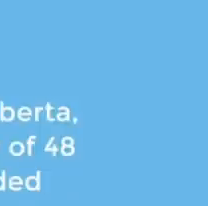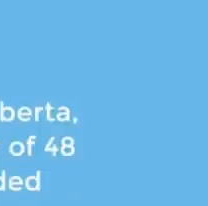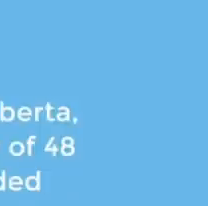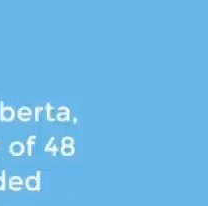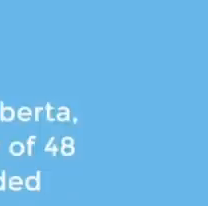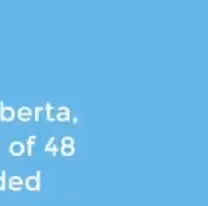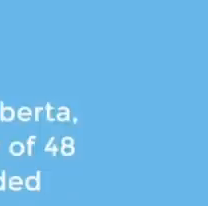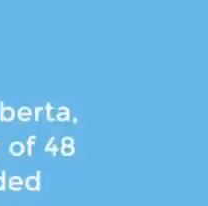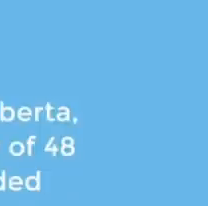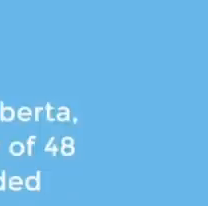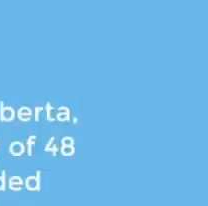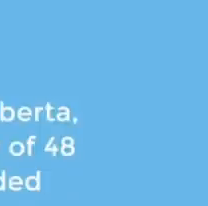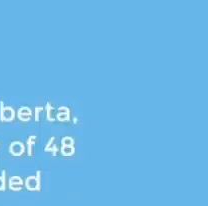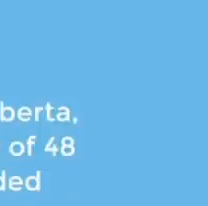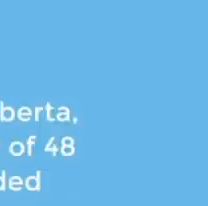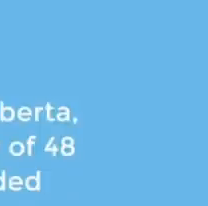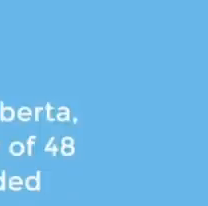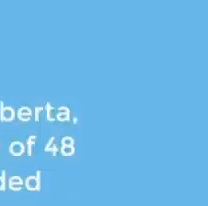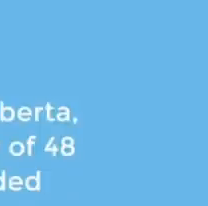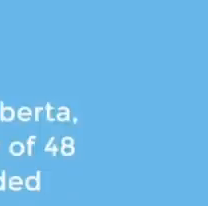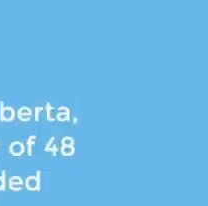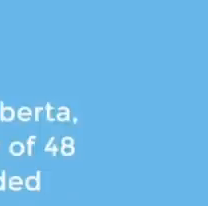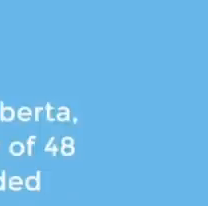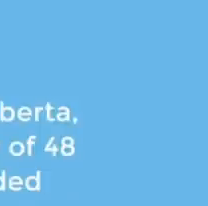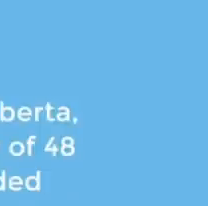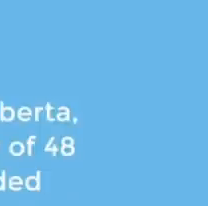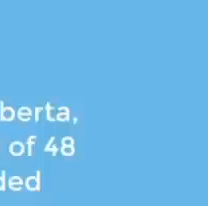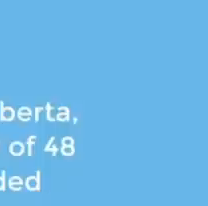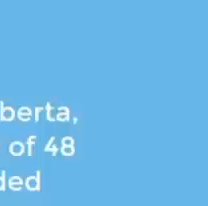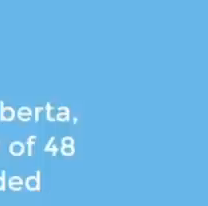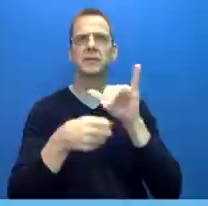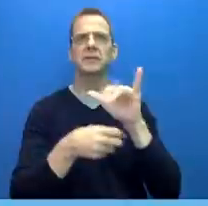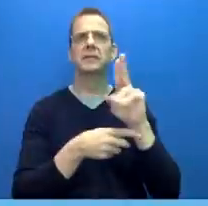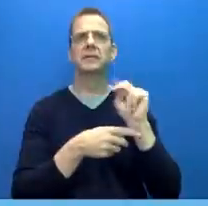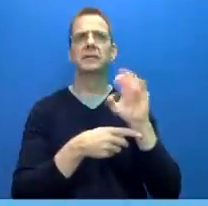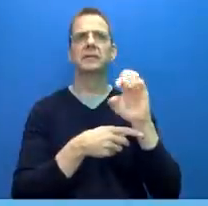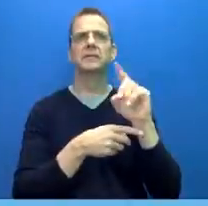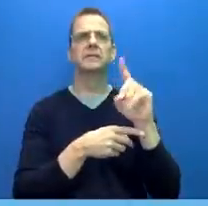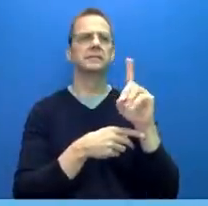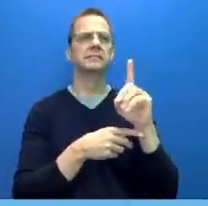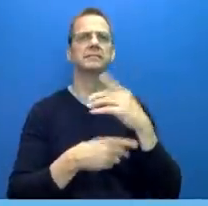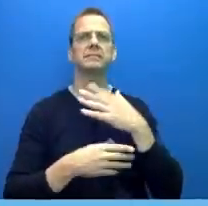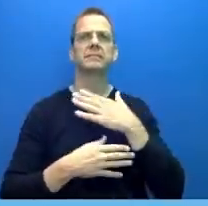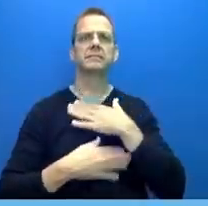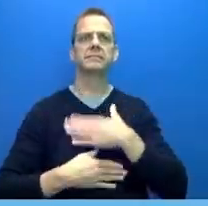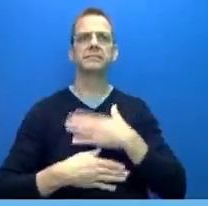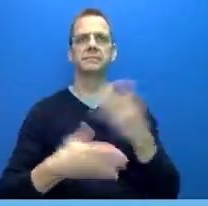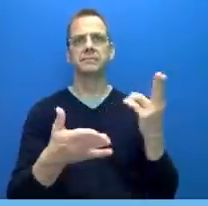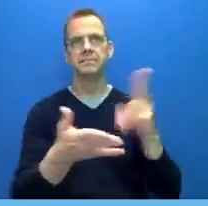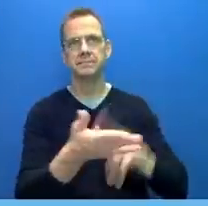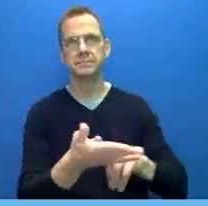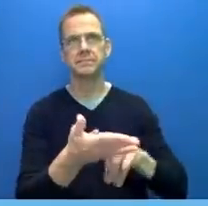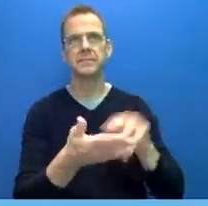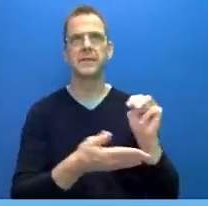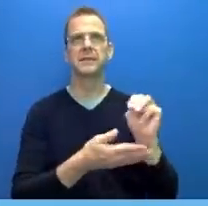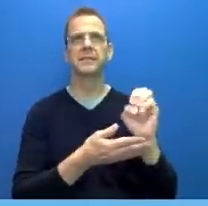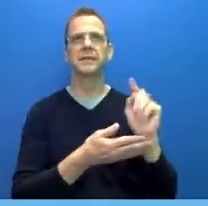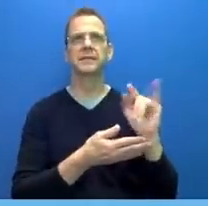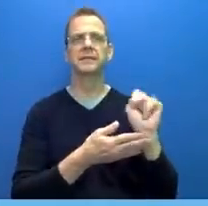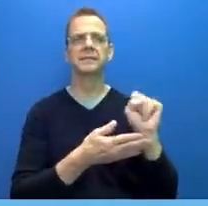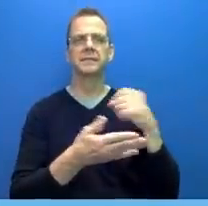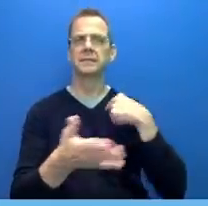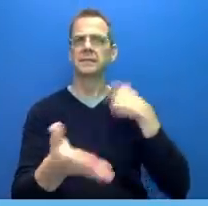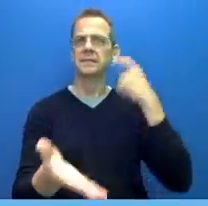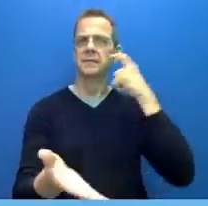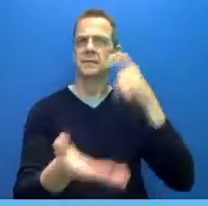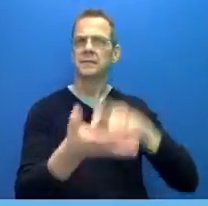a province on the traditional territory of 48 different First Nations and the unceded homeland of the Métis Nation. We